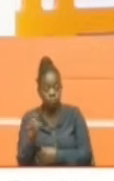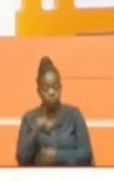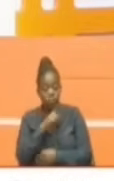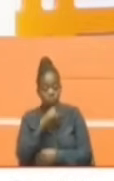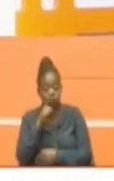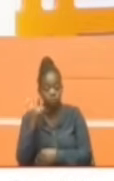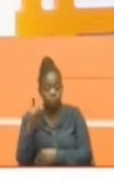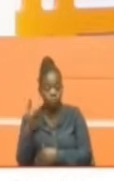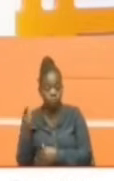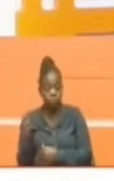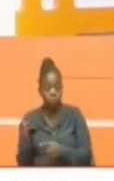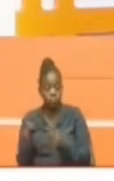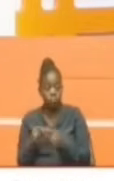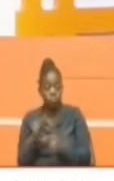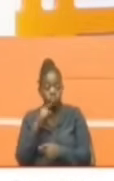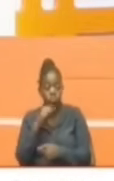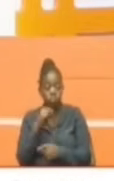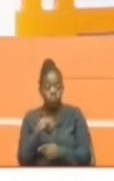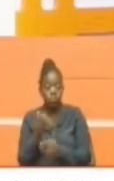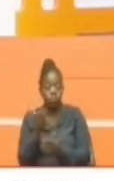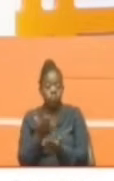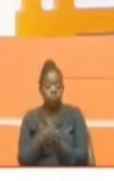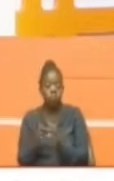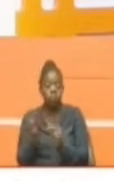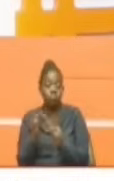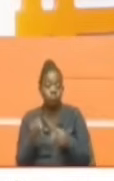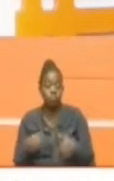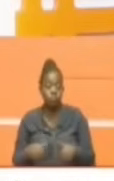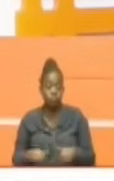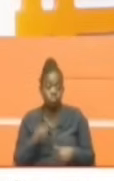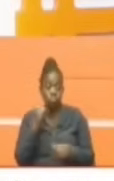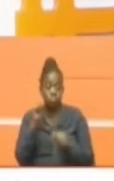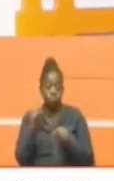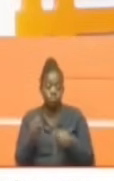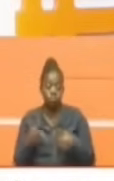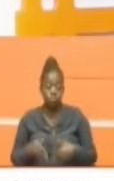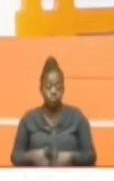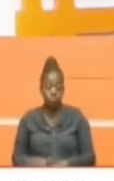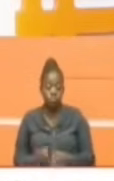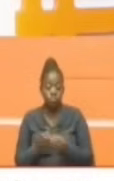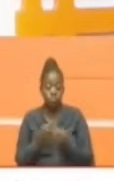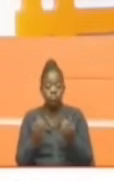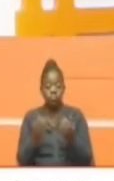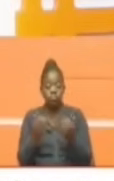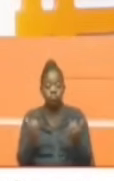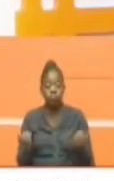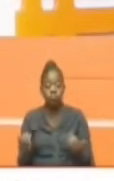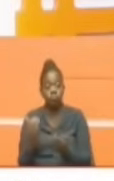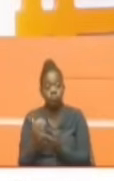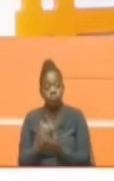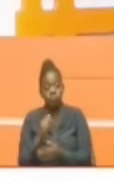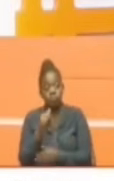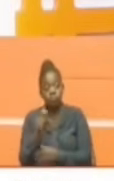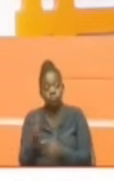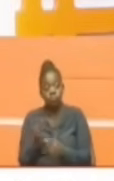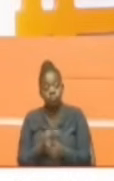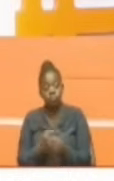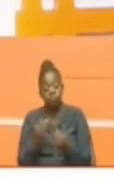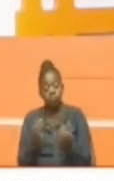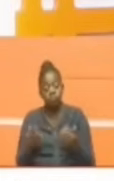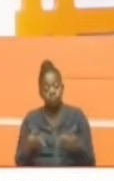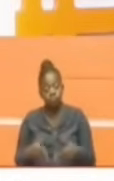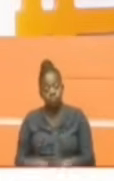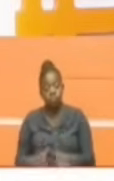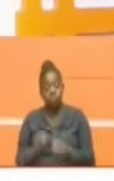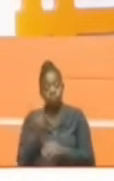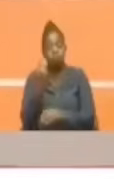Luzira ng'eno kitaawe w'omugenzi gy'asabidde avubuka abalina embavu bazaala abaana abawera nti kuba ye ku baana be yazaala kati